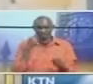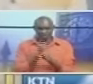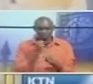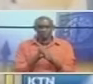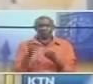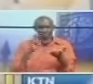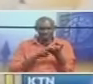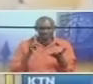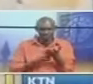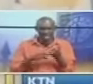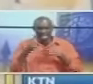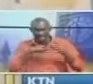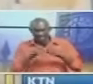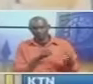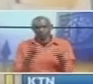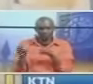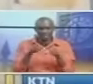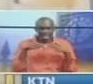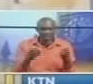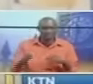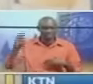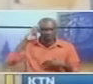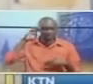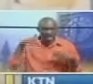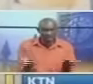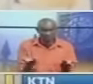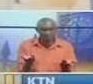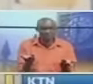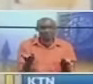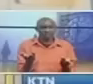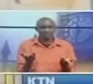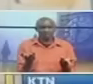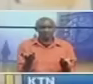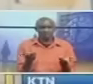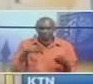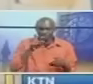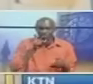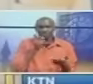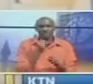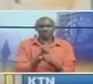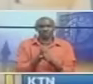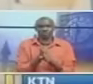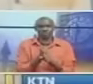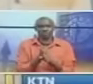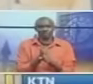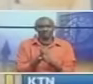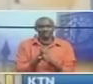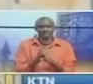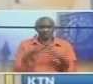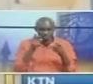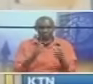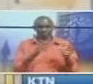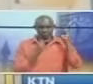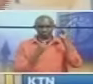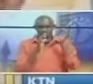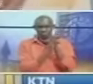rehearsals on movements, on saluting, on how they're going to present their arms,